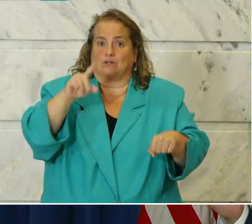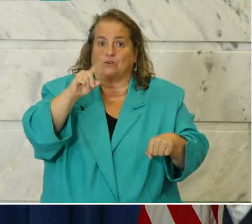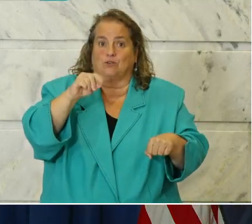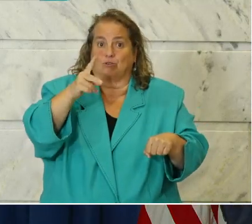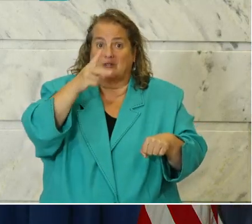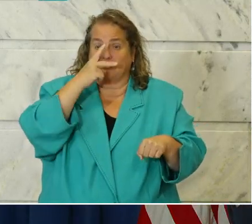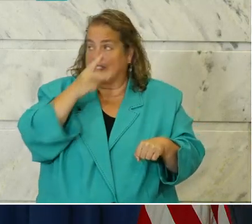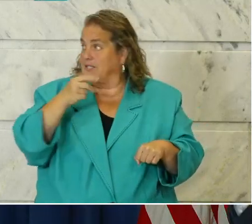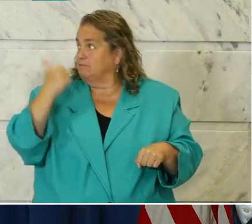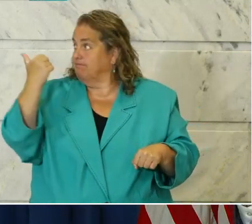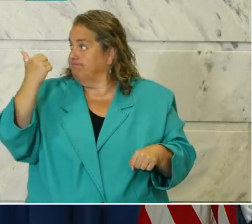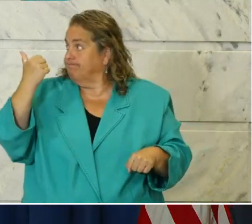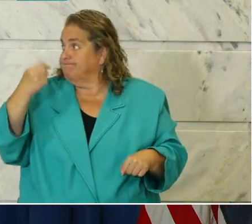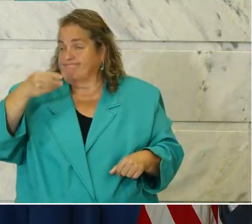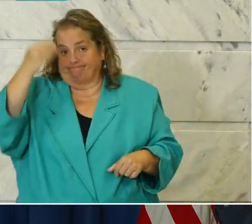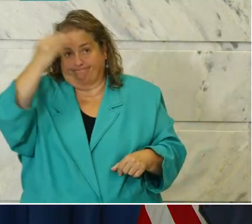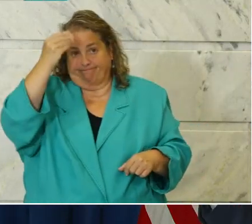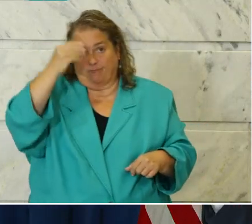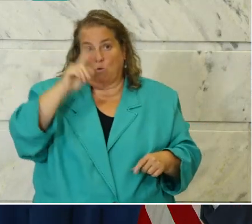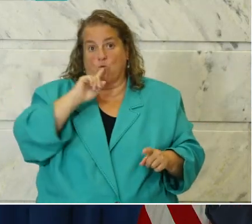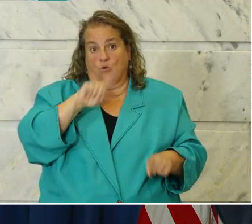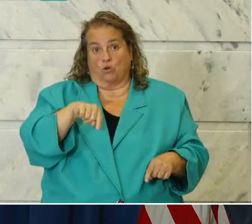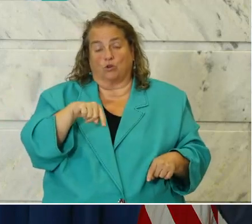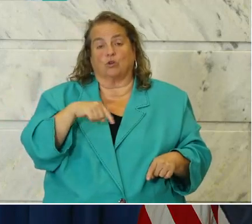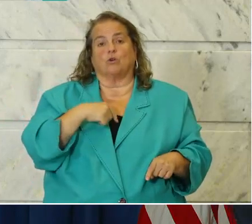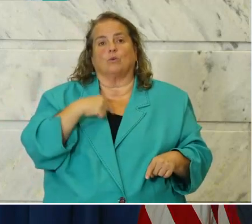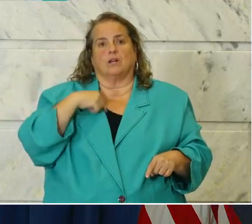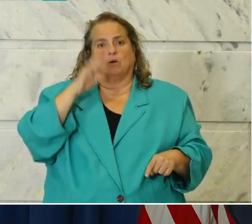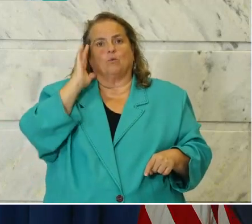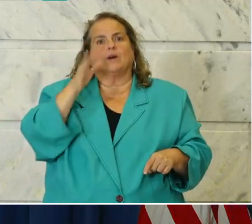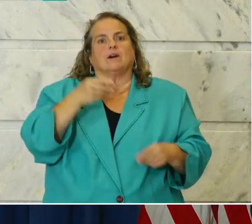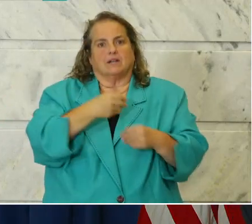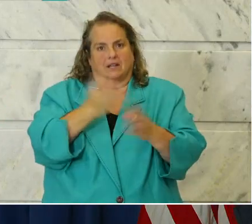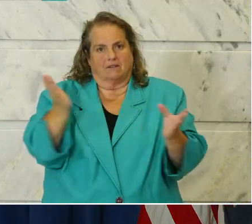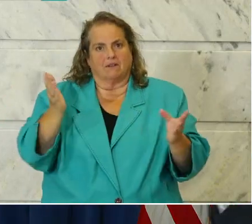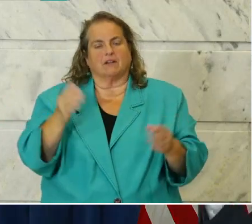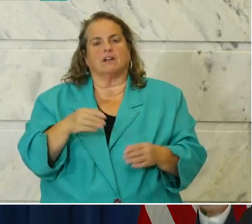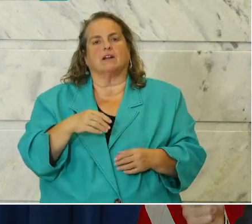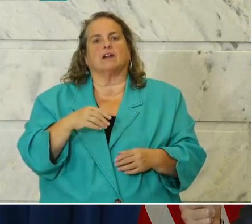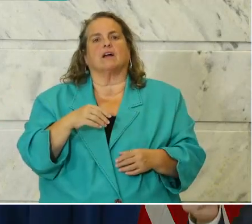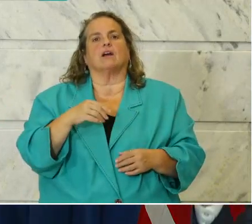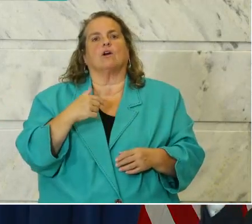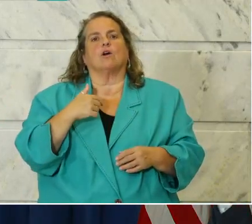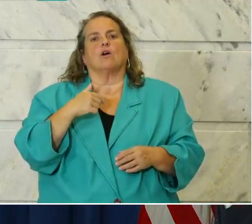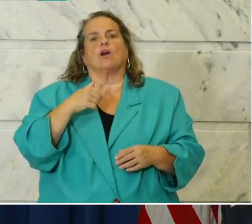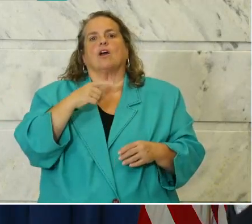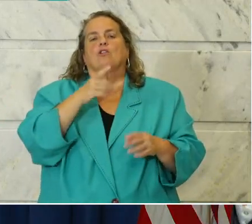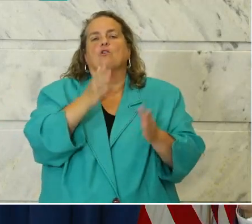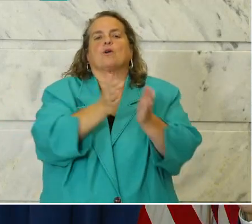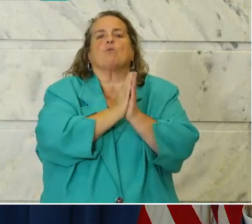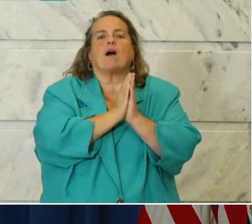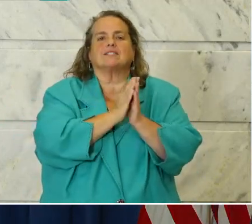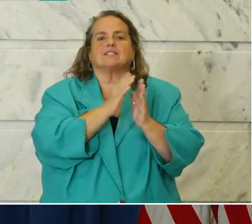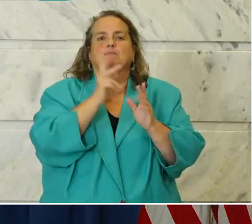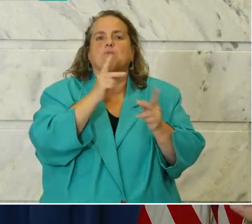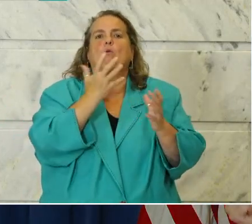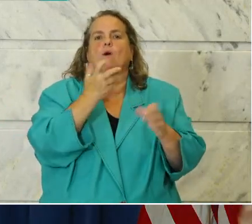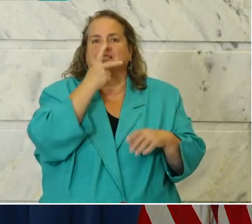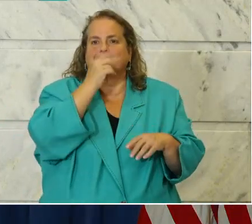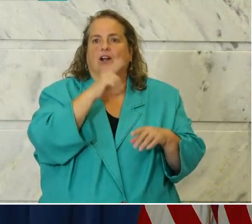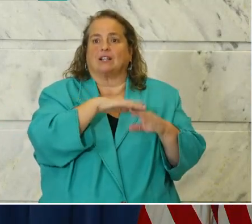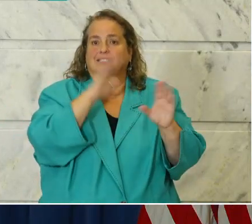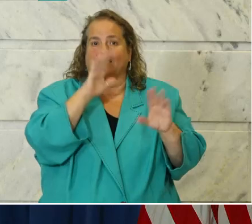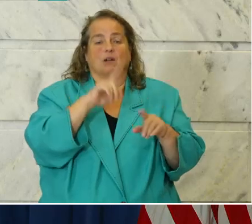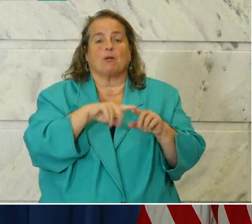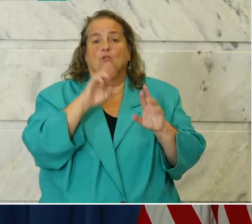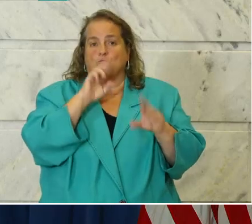be some reporter who asked for this by ORR. We don't get them till the morning on Monday, so the request doesn't have to come Sunday. But so in the report